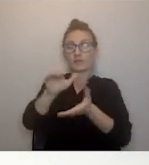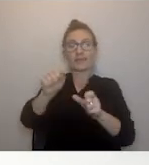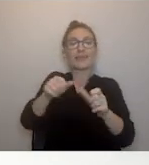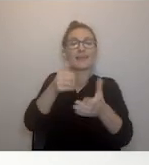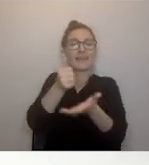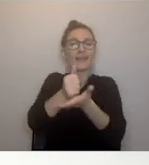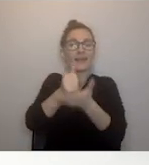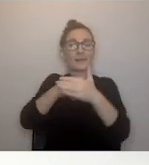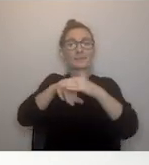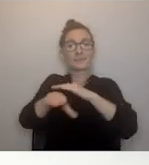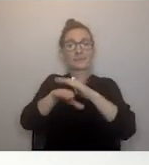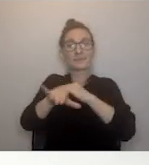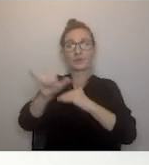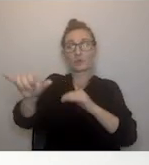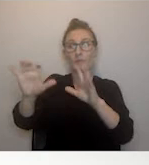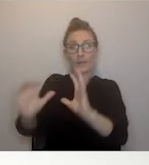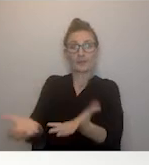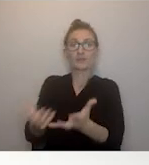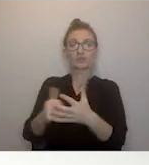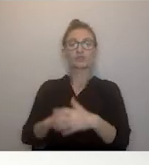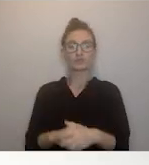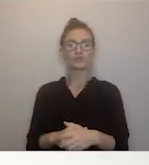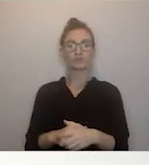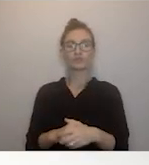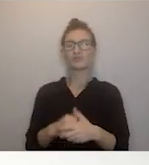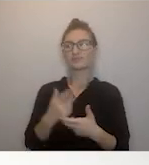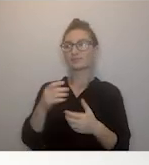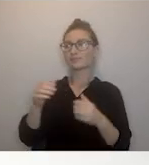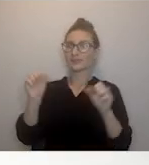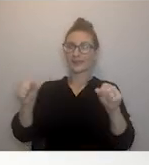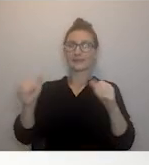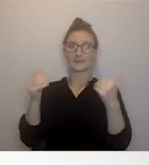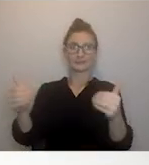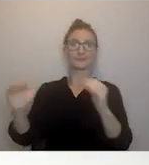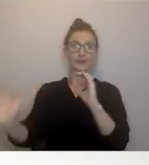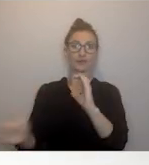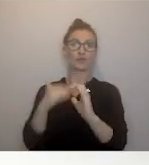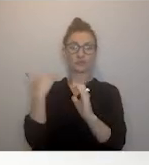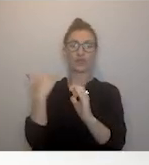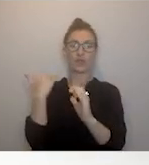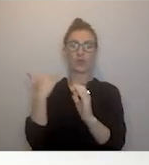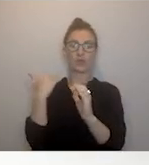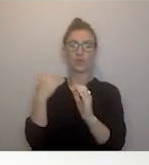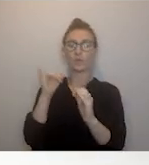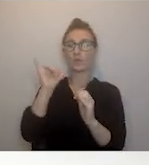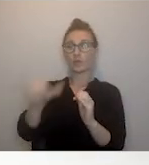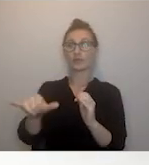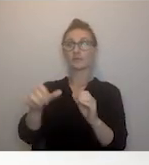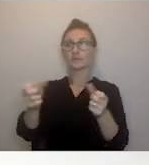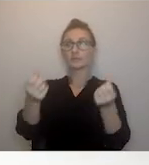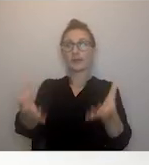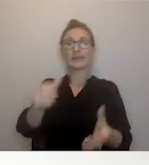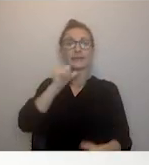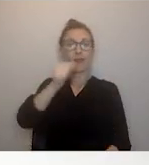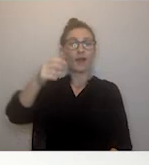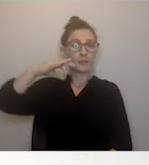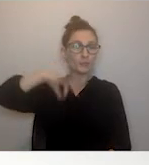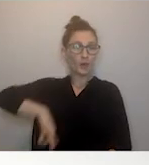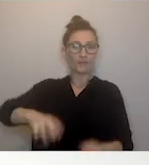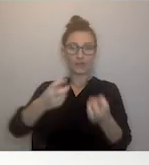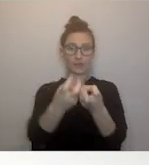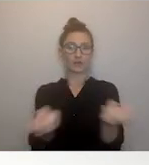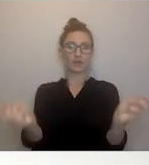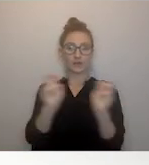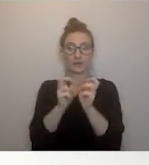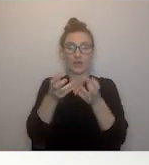and access those buckets of money to really help her given population. Absolutely reach out to us in regards to our collective, because obviously that is a bunch of